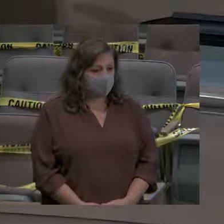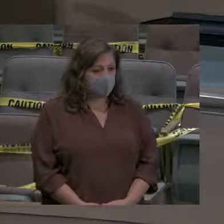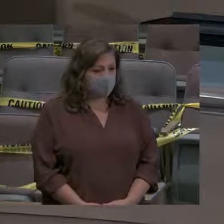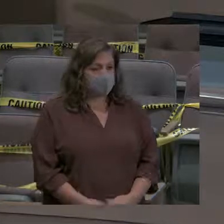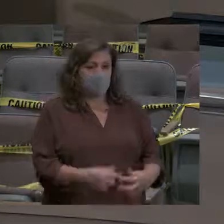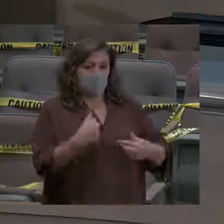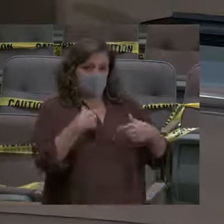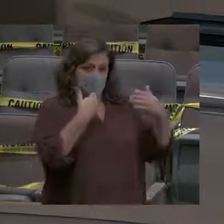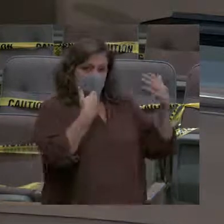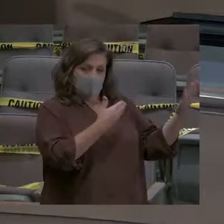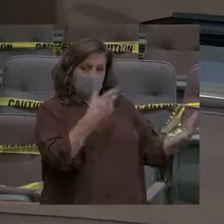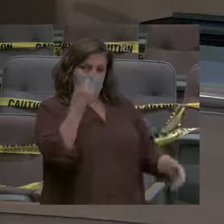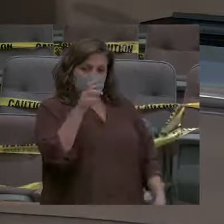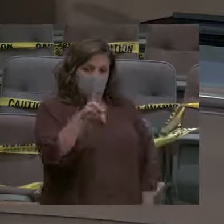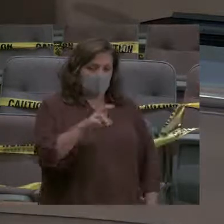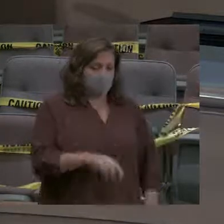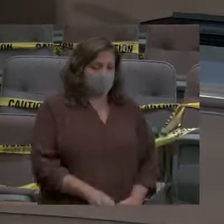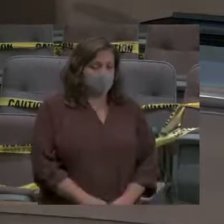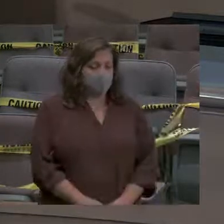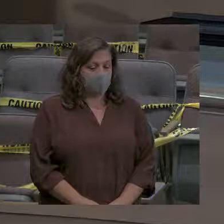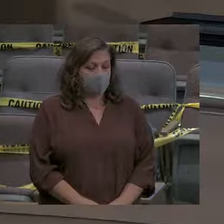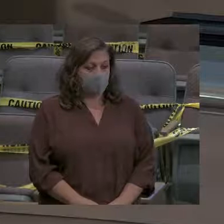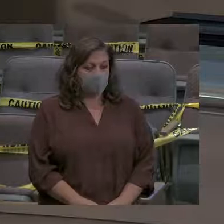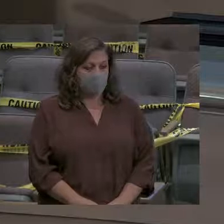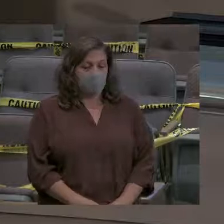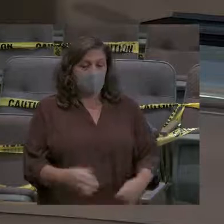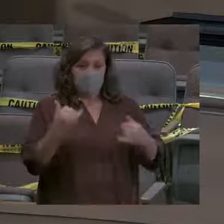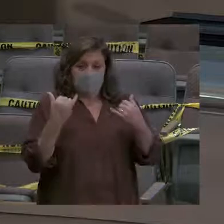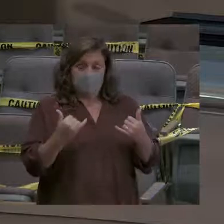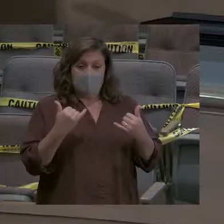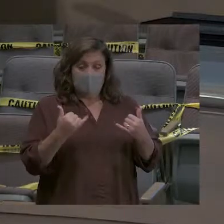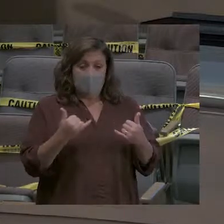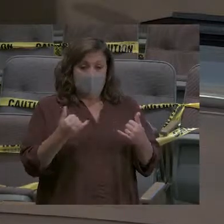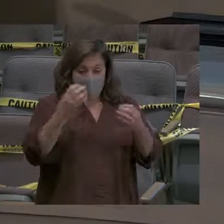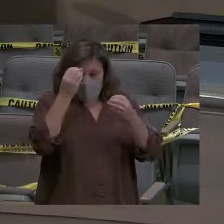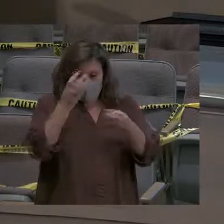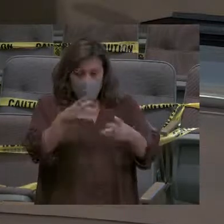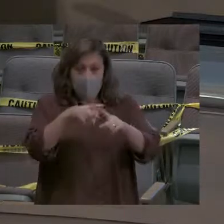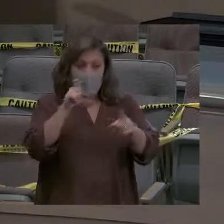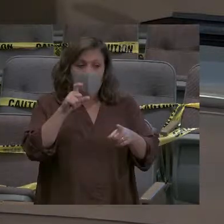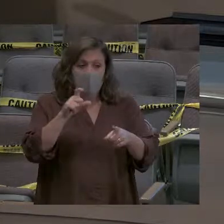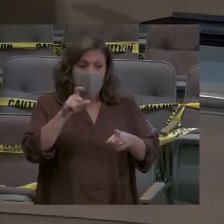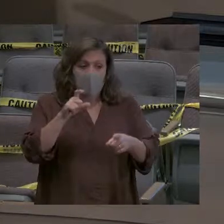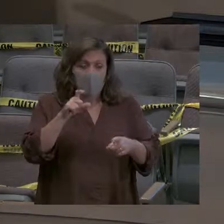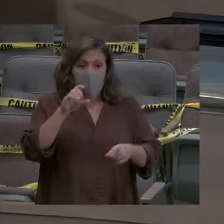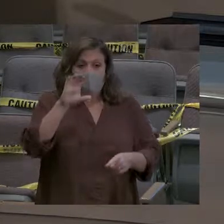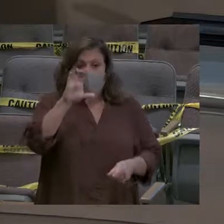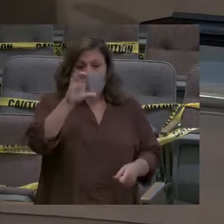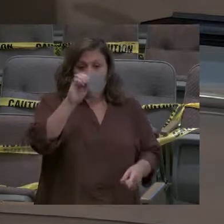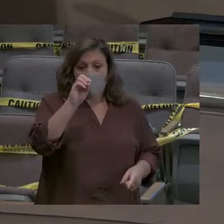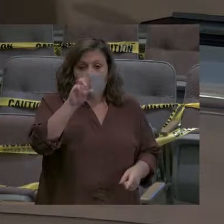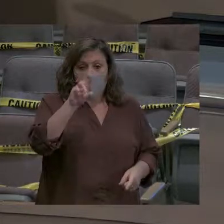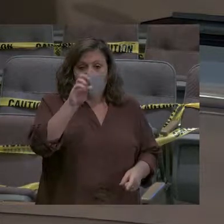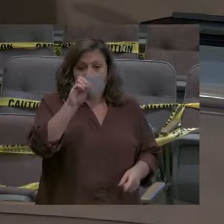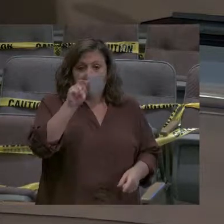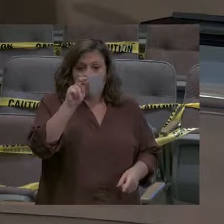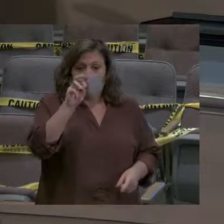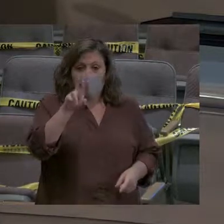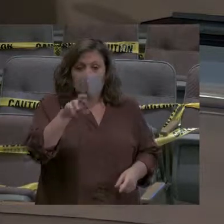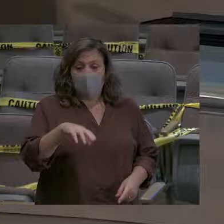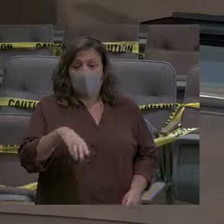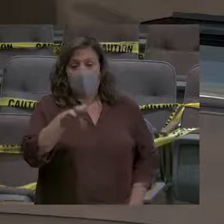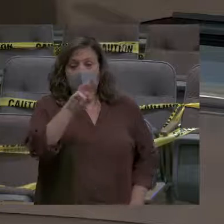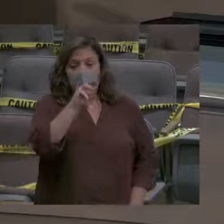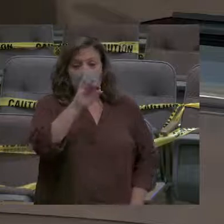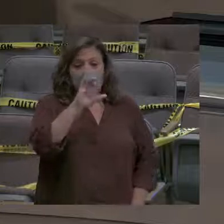And thank you, Dr. Kitchens. Now we will hear updates from Dougherty County Coroner, Mr. Michael Fowler.